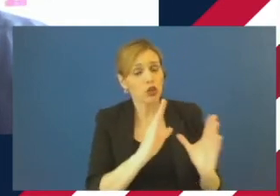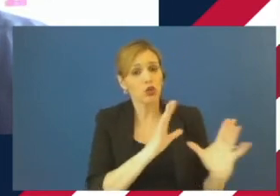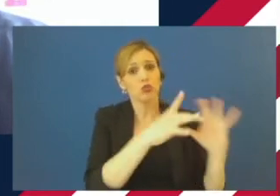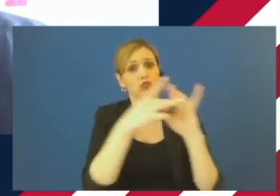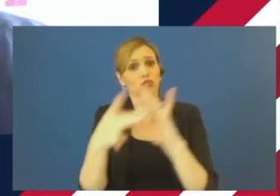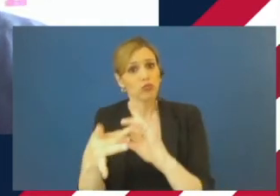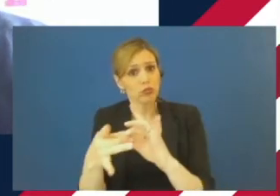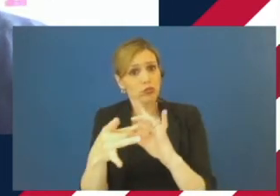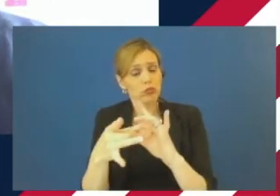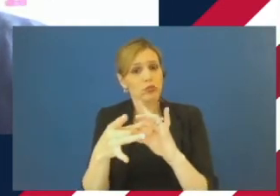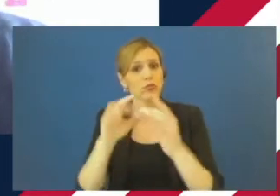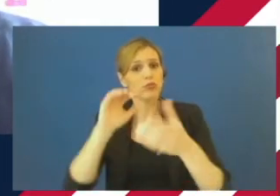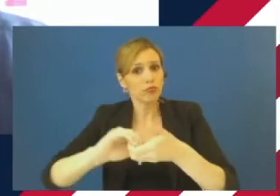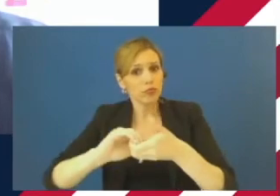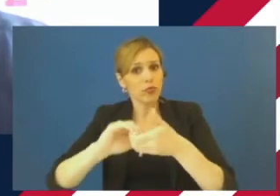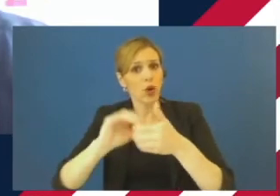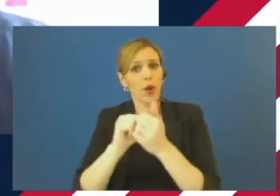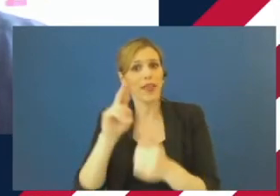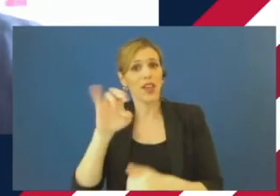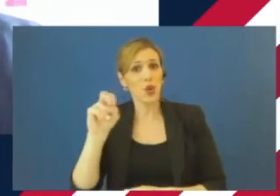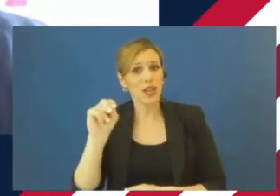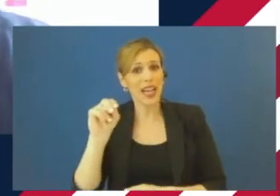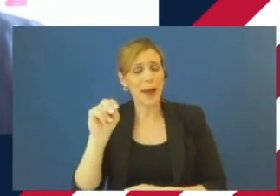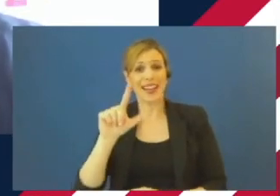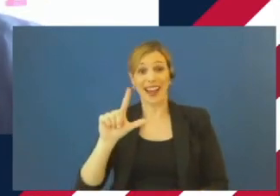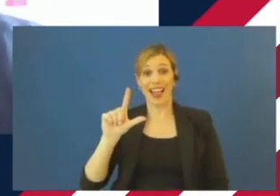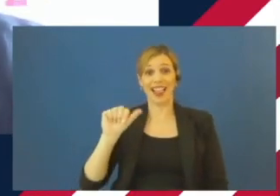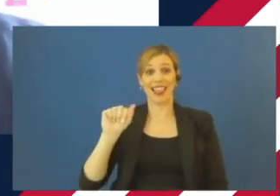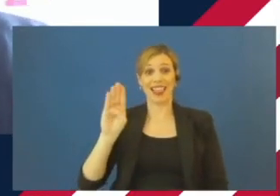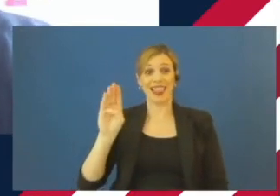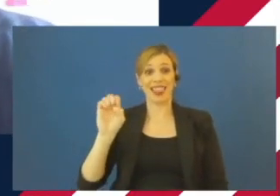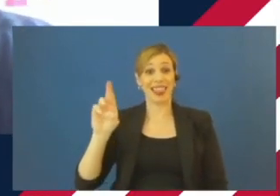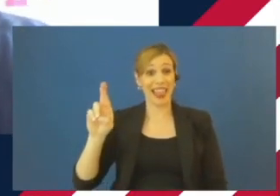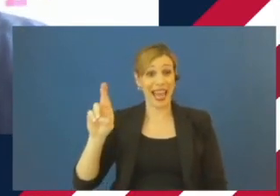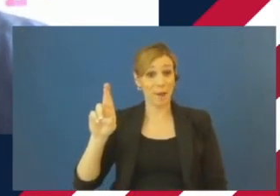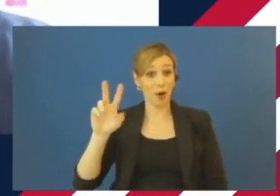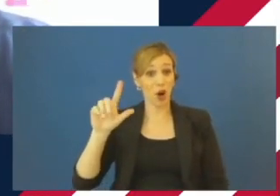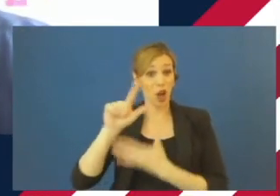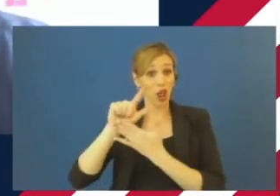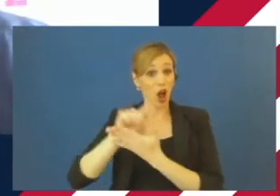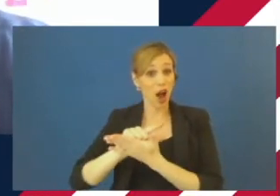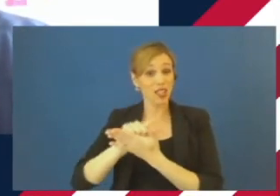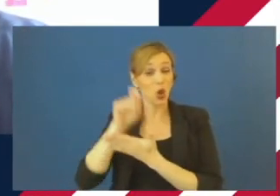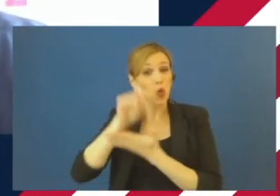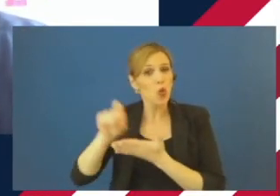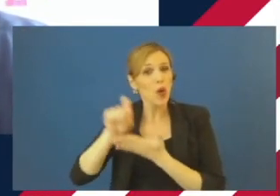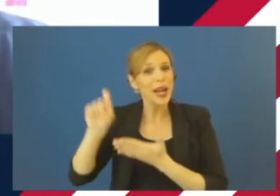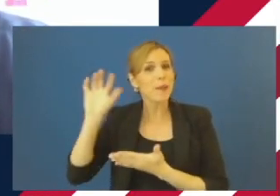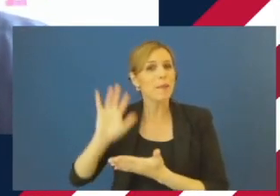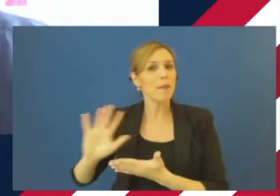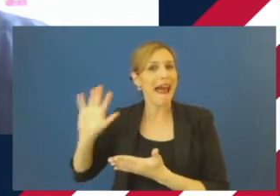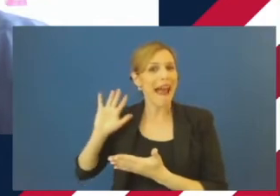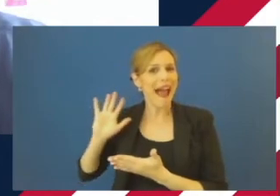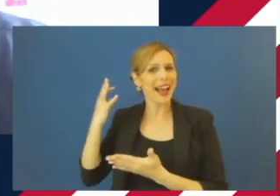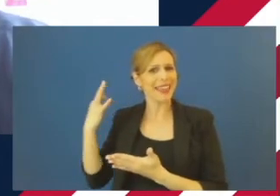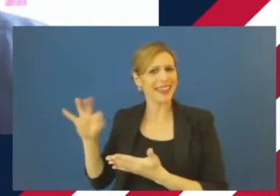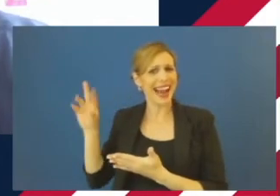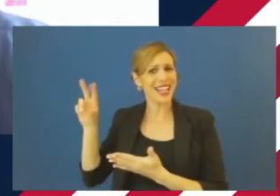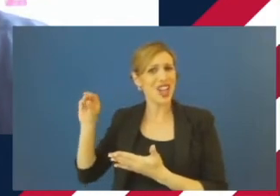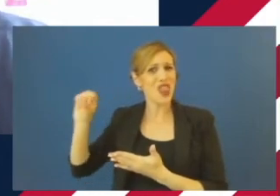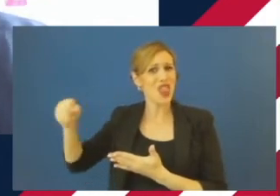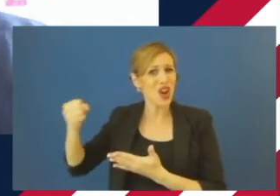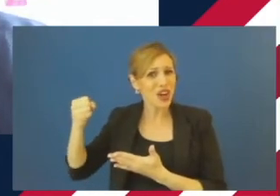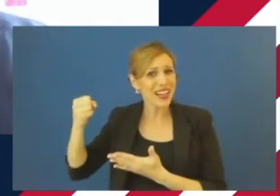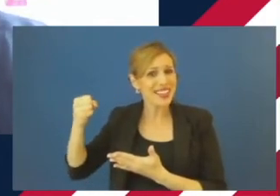were written in the 1930s. So we need elected leaders and our members of our government to not only rewrite the rules,